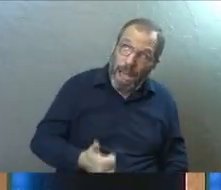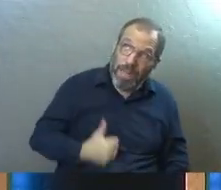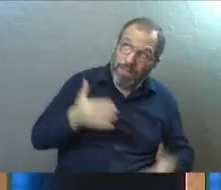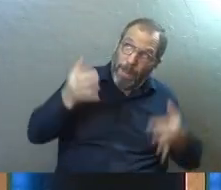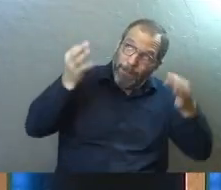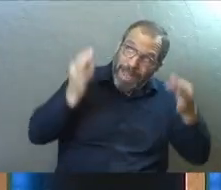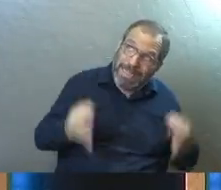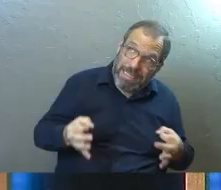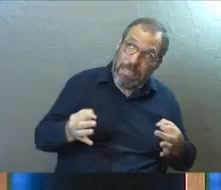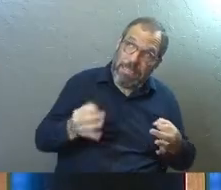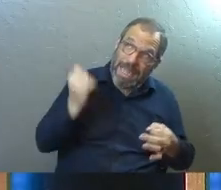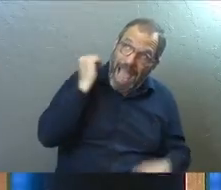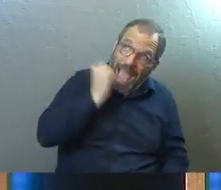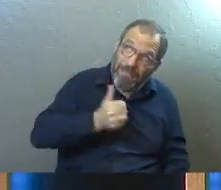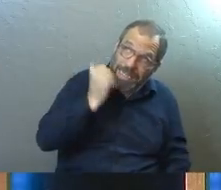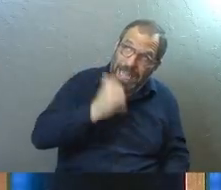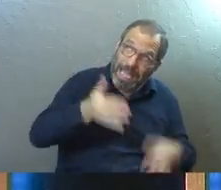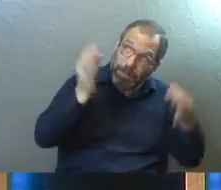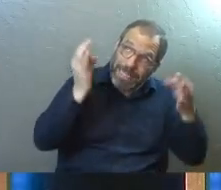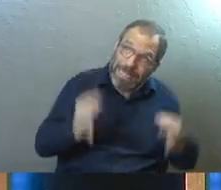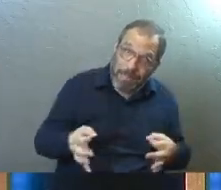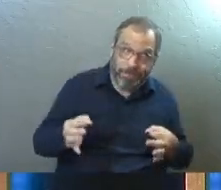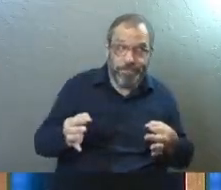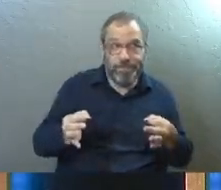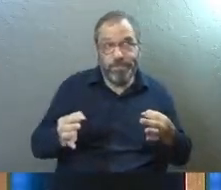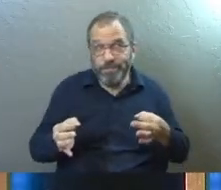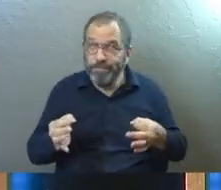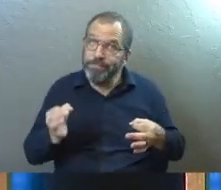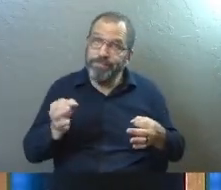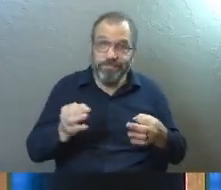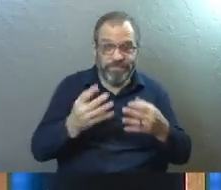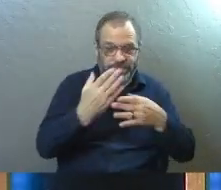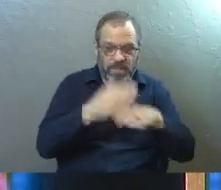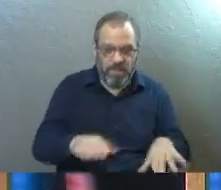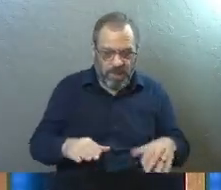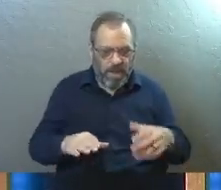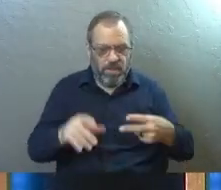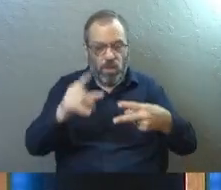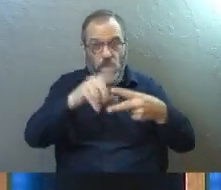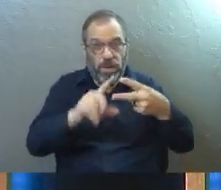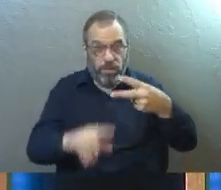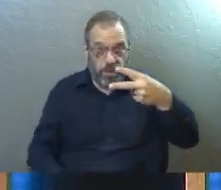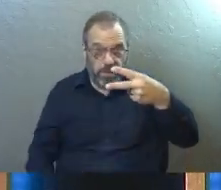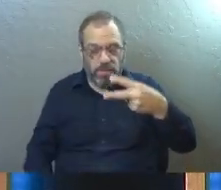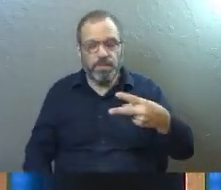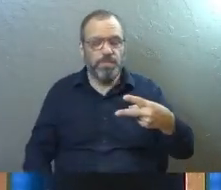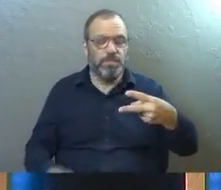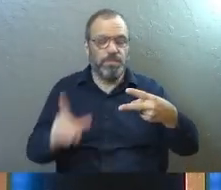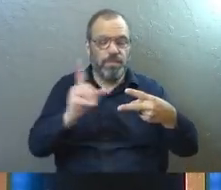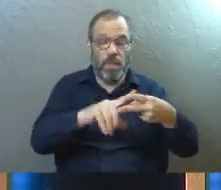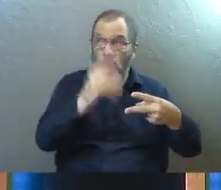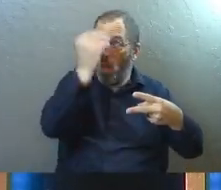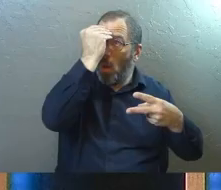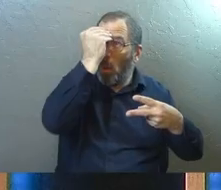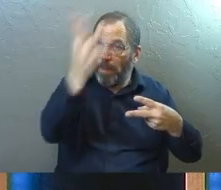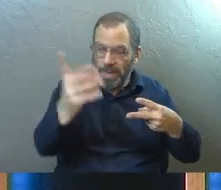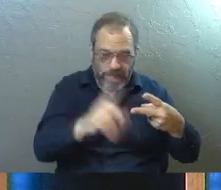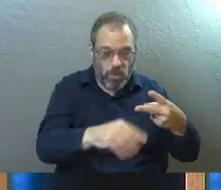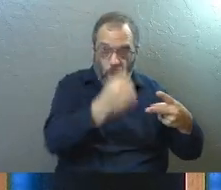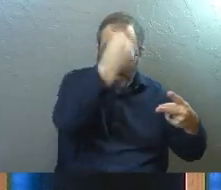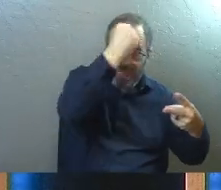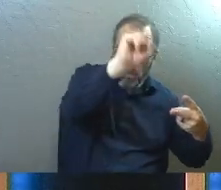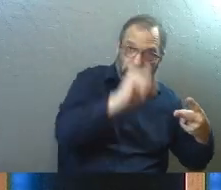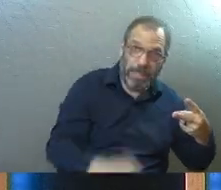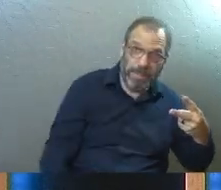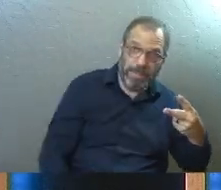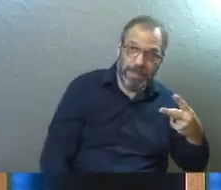my choices on a daily basis kind of get broken down into one of two things, obedience or